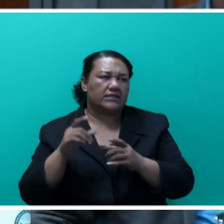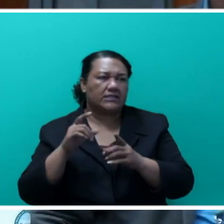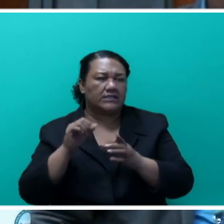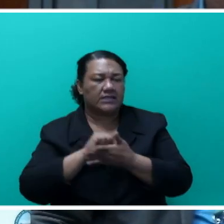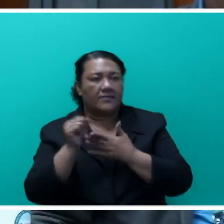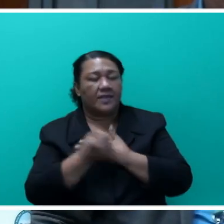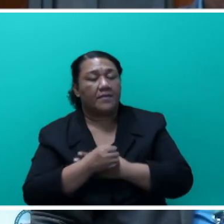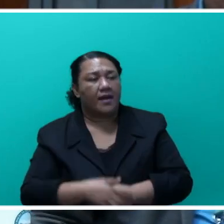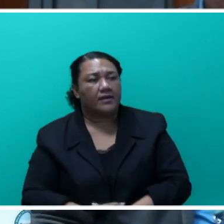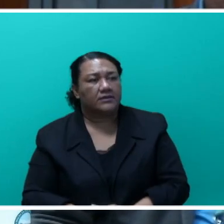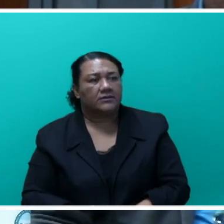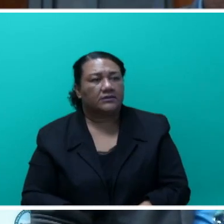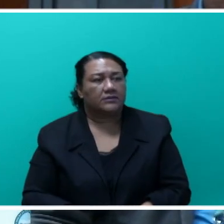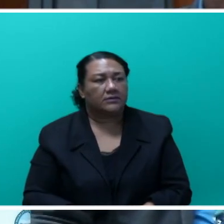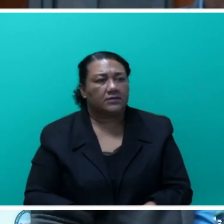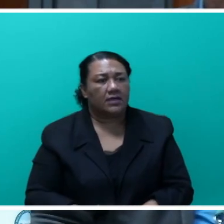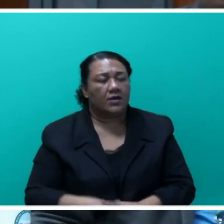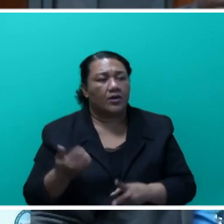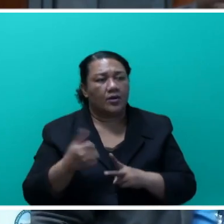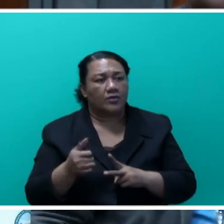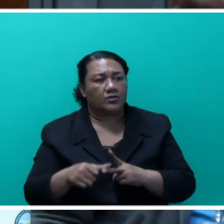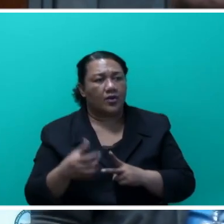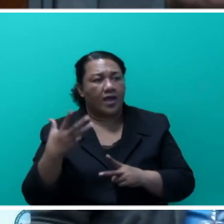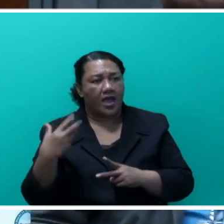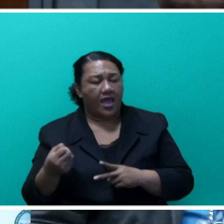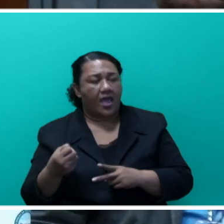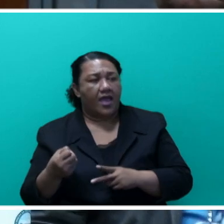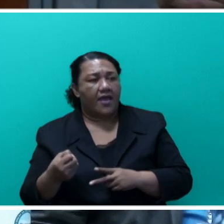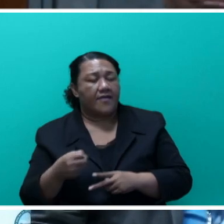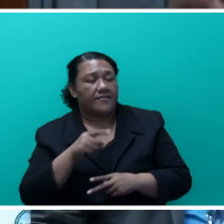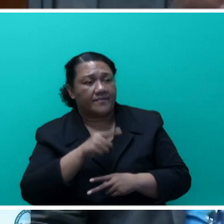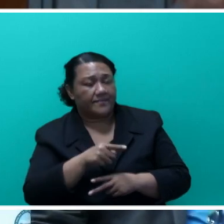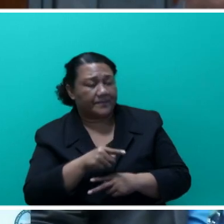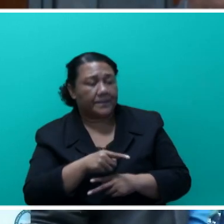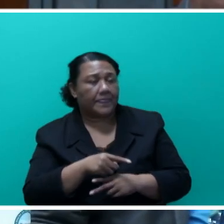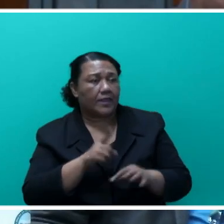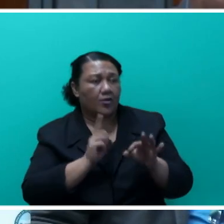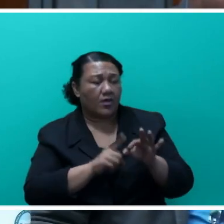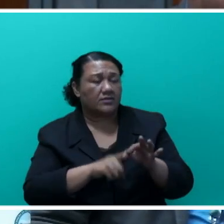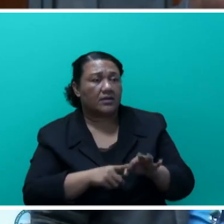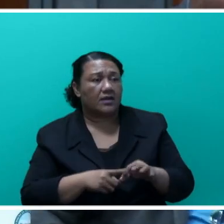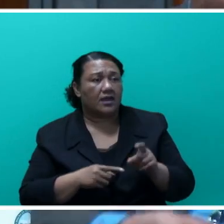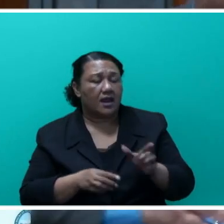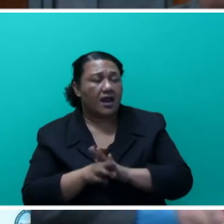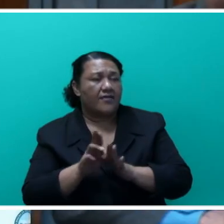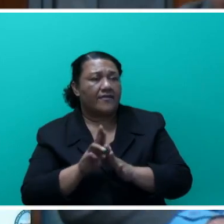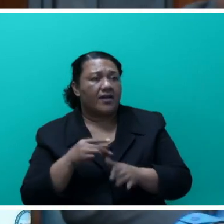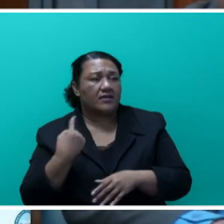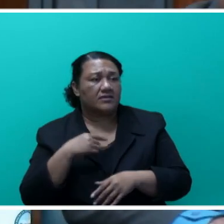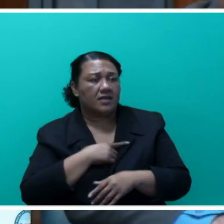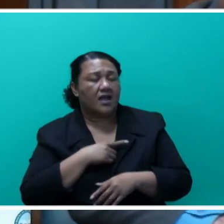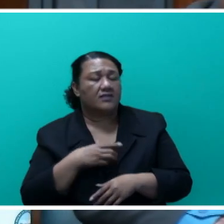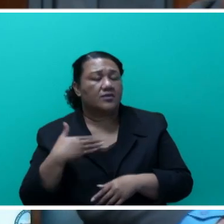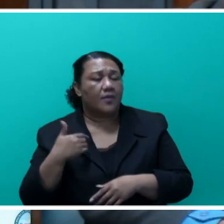And there is a QR link to the questionnaires and the revised National Housing Policy. I'd like to